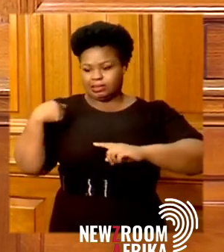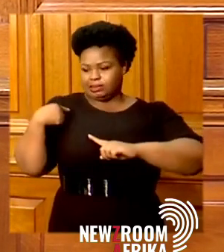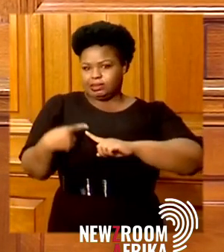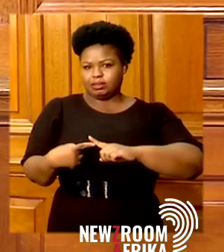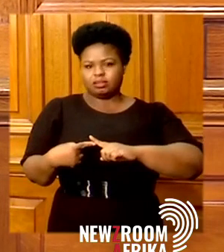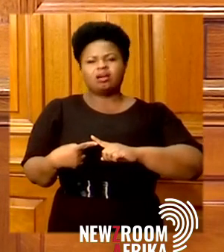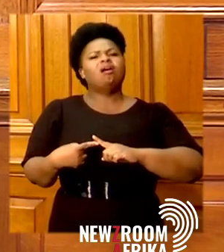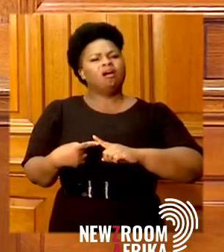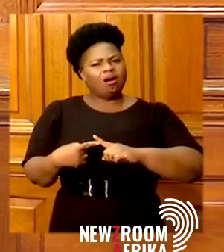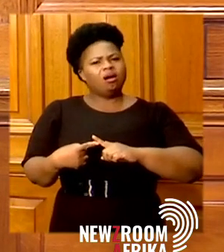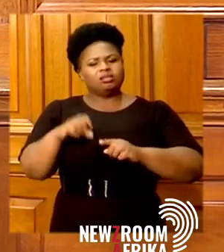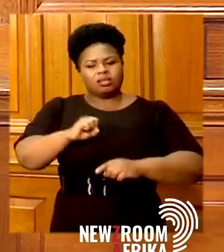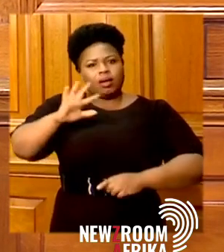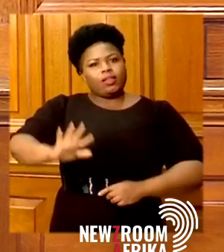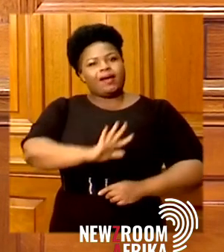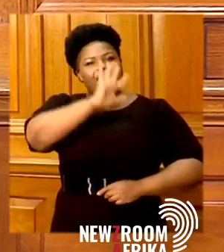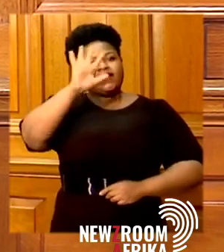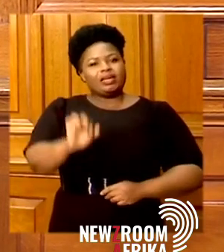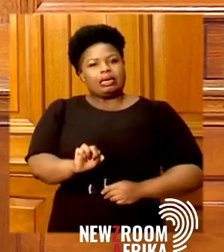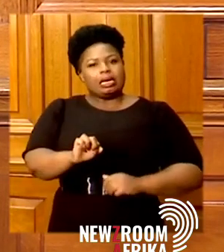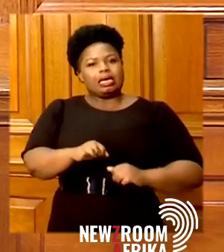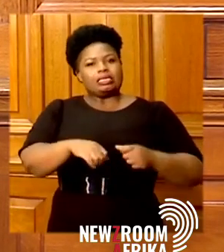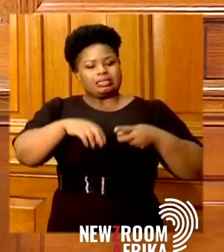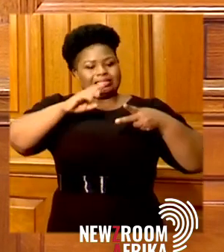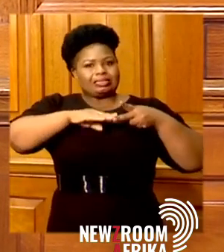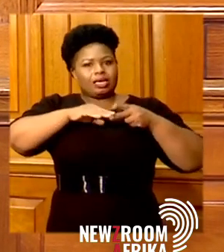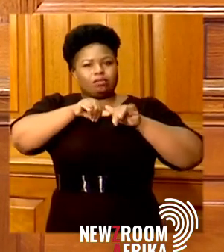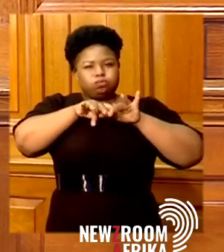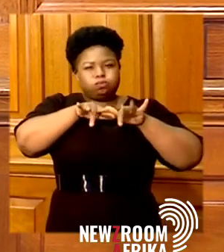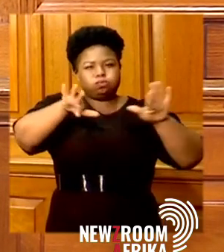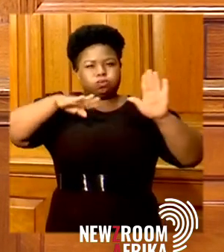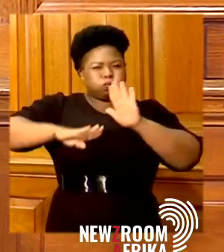peak of the second wave of coronavirus infections.